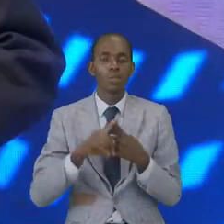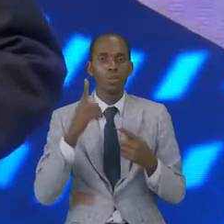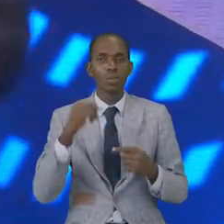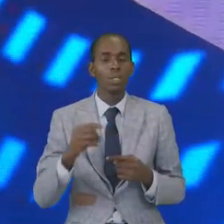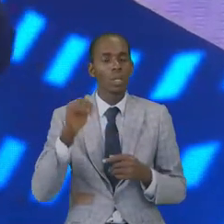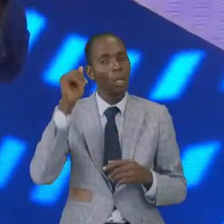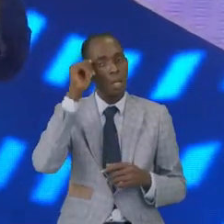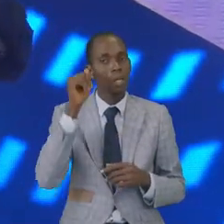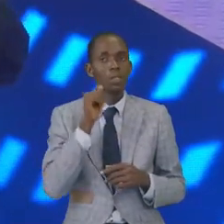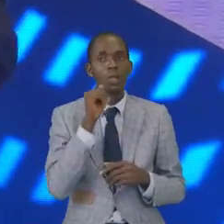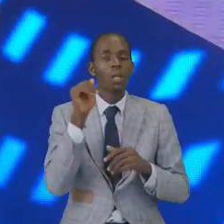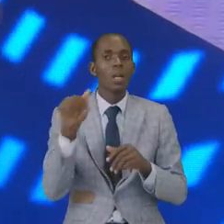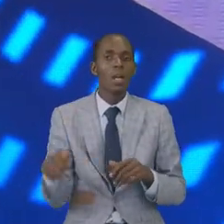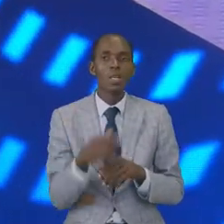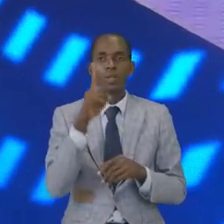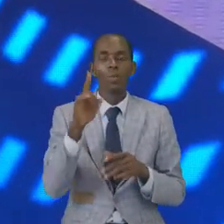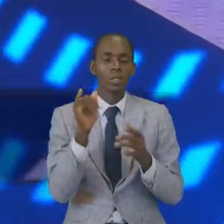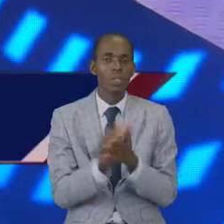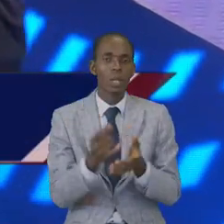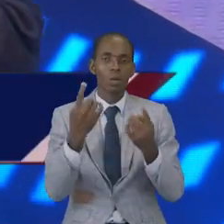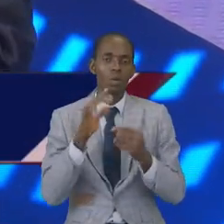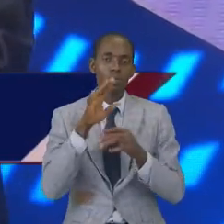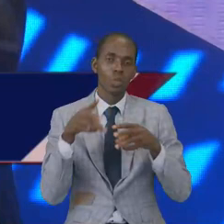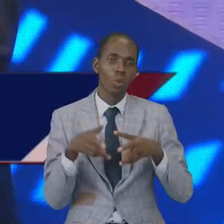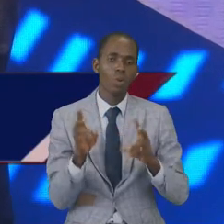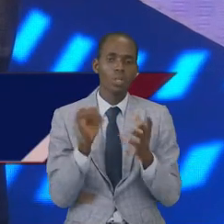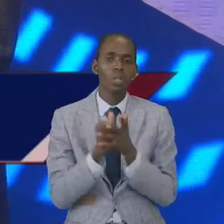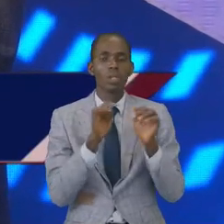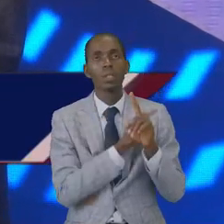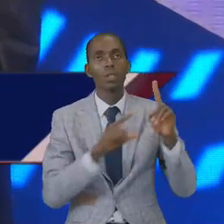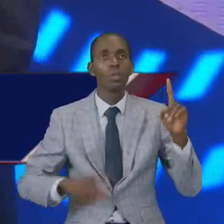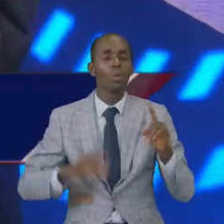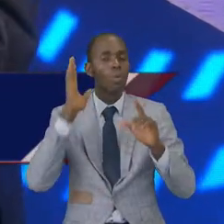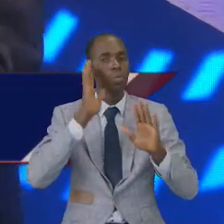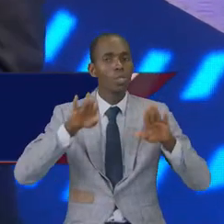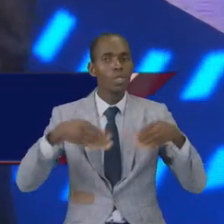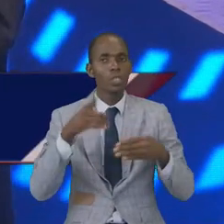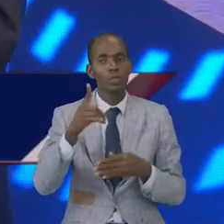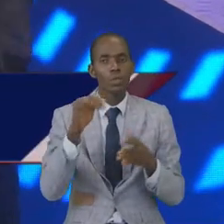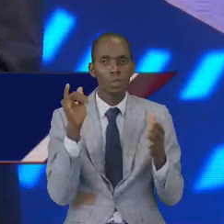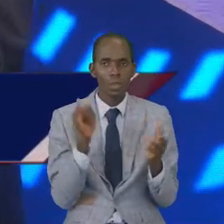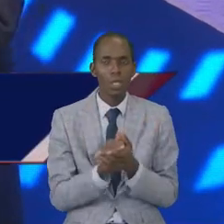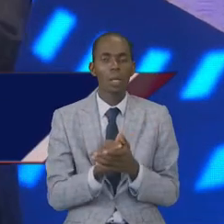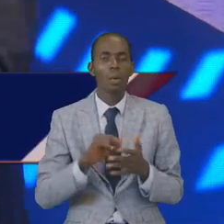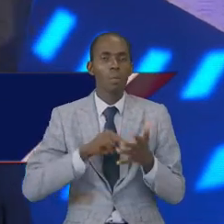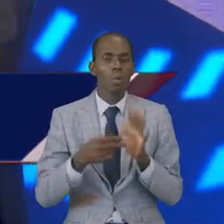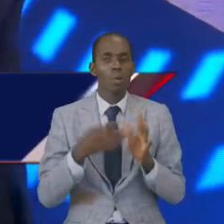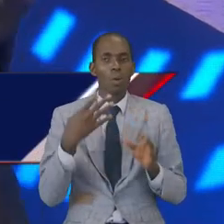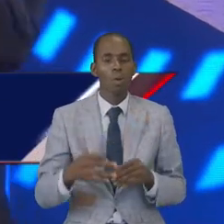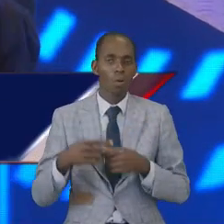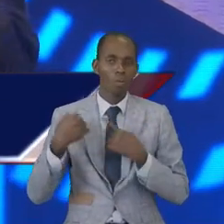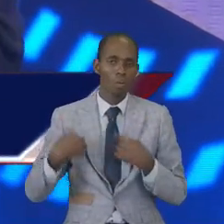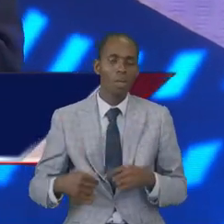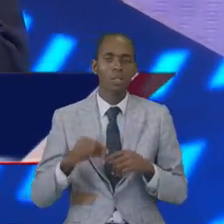adults. Anyone that comes your way, that the Lord will give you that purpose of heart every